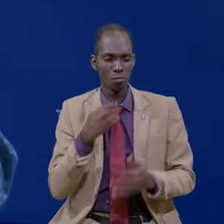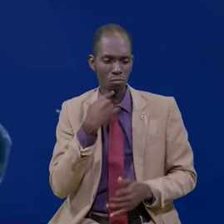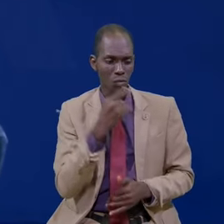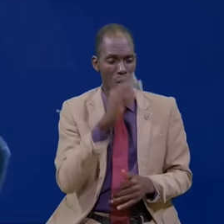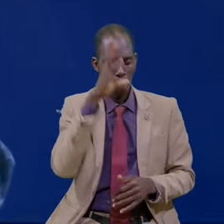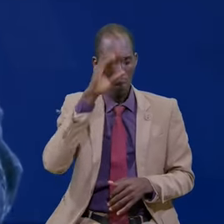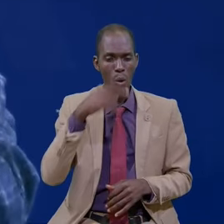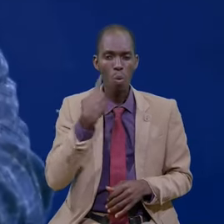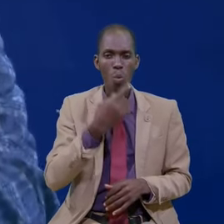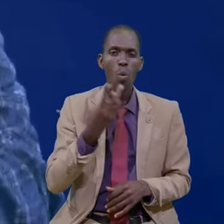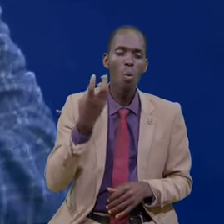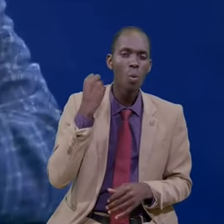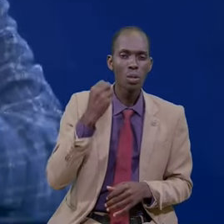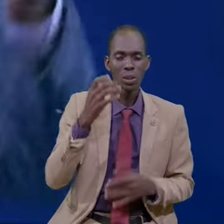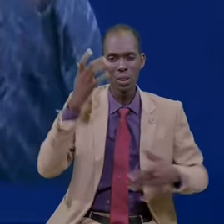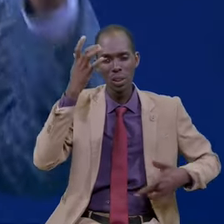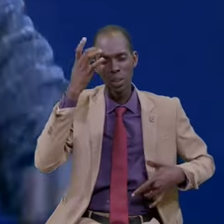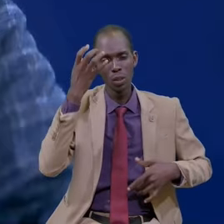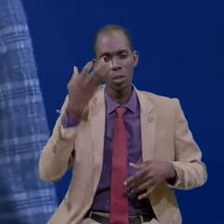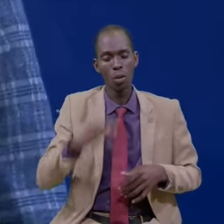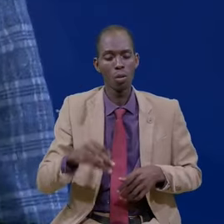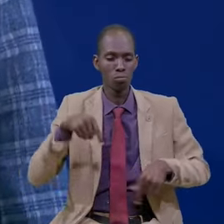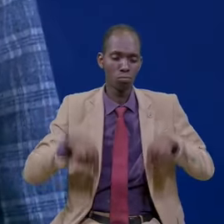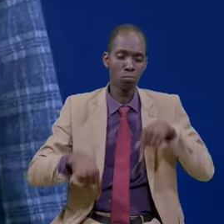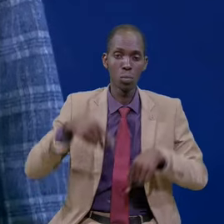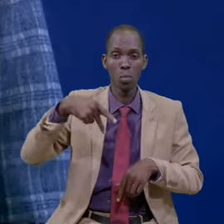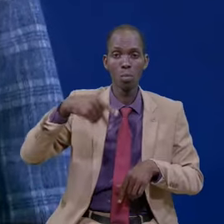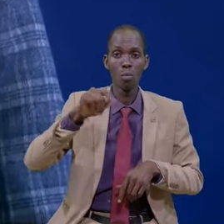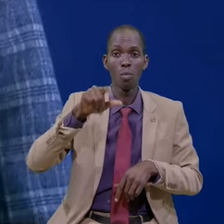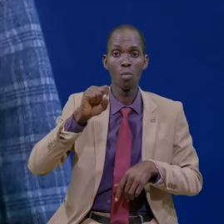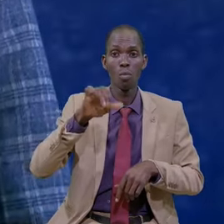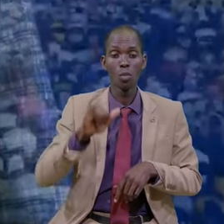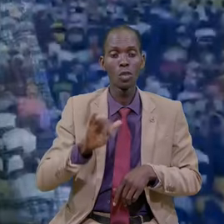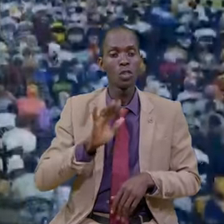OPP his son thy sins be forgiven